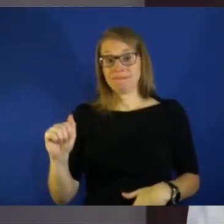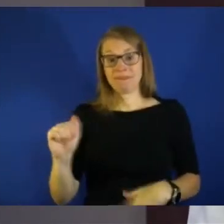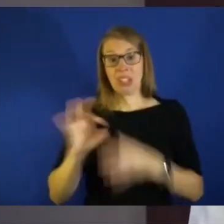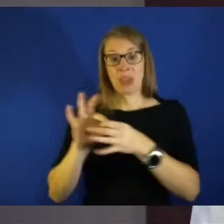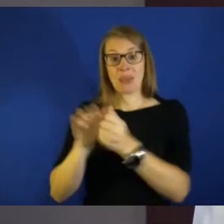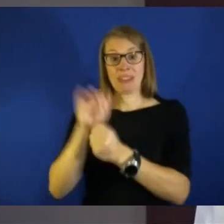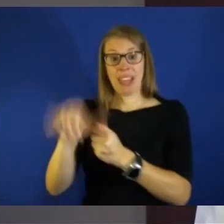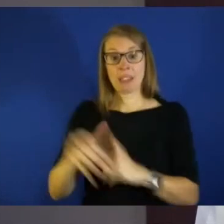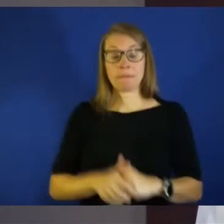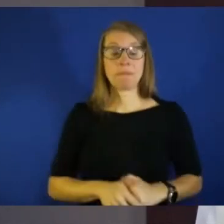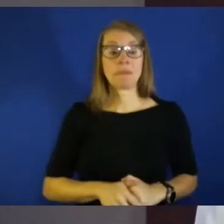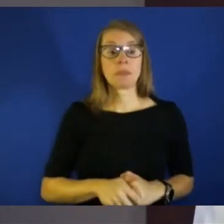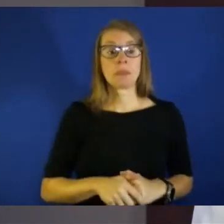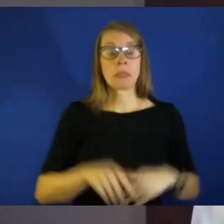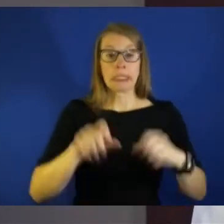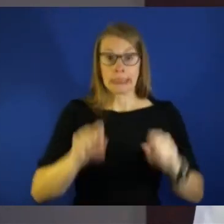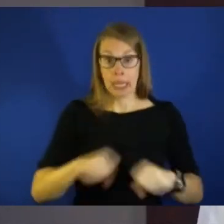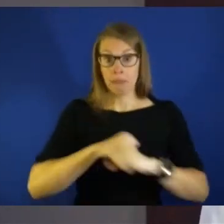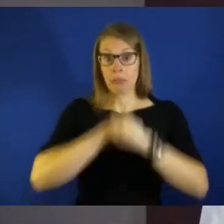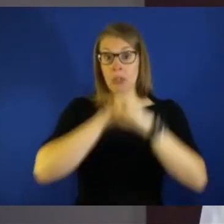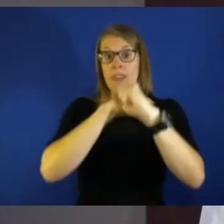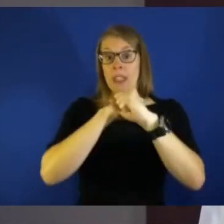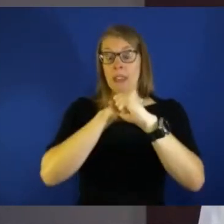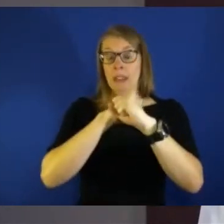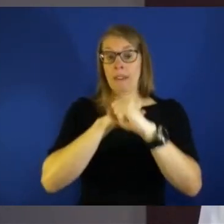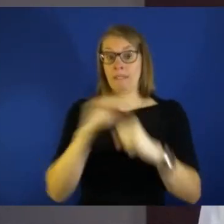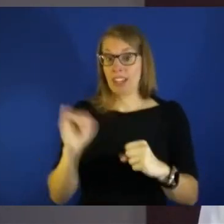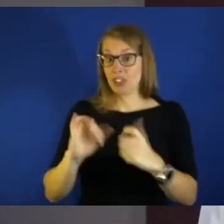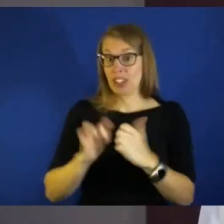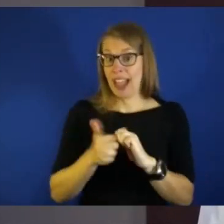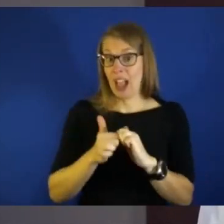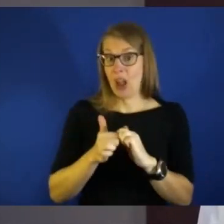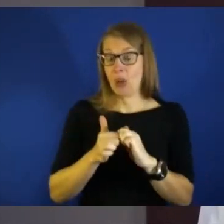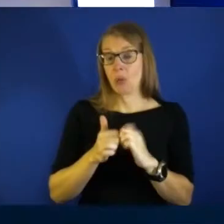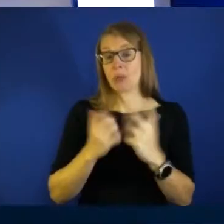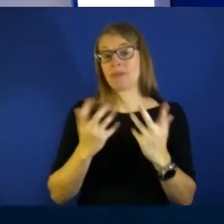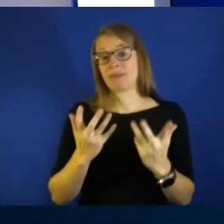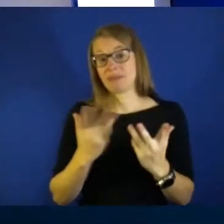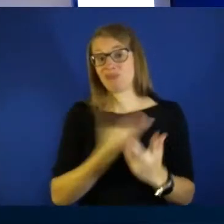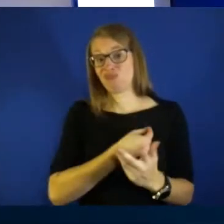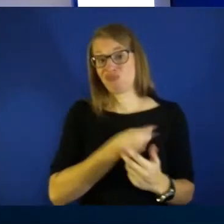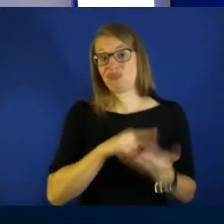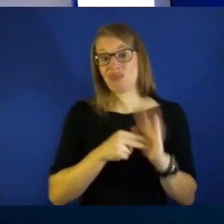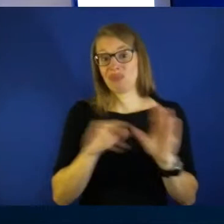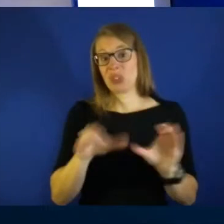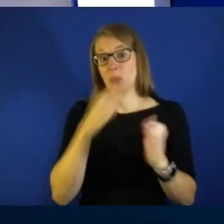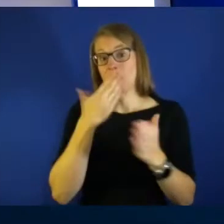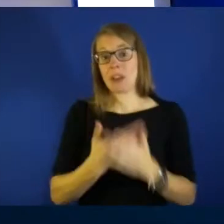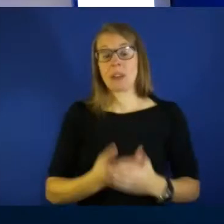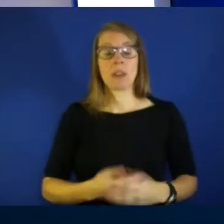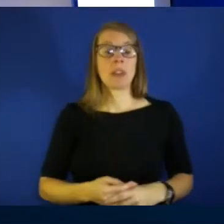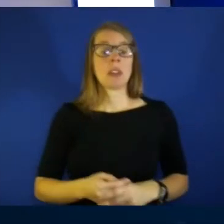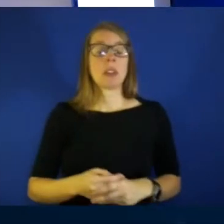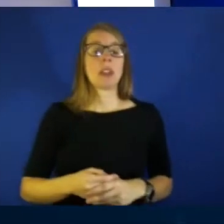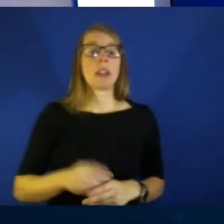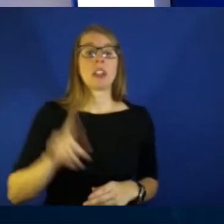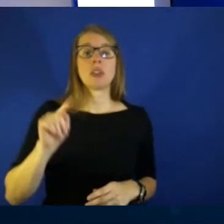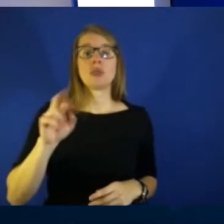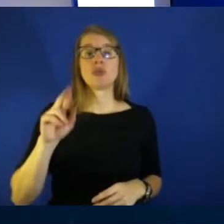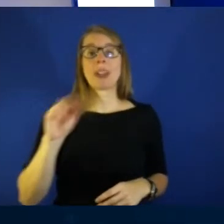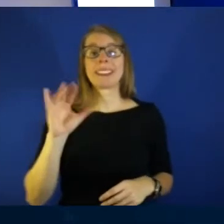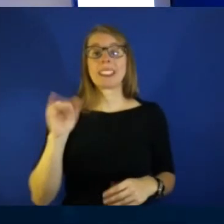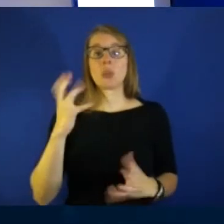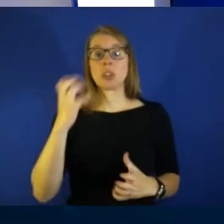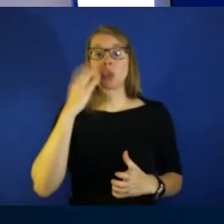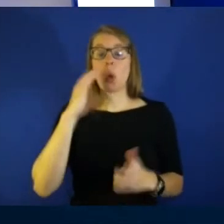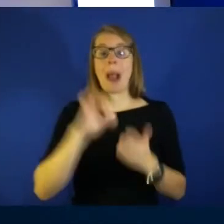you can prevent the infection entirely, you do better. Tracy says, how fast do monoclonals work? She said